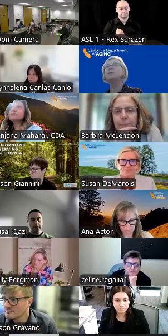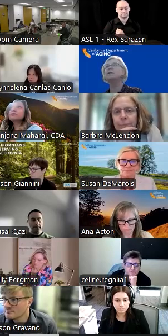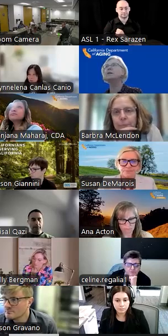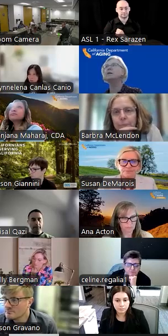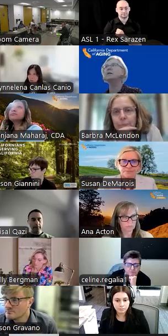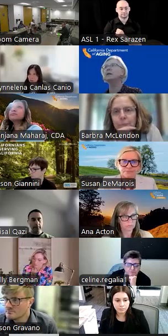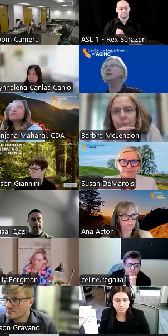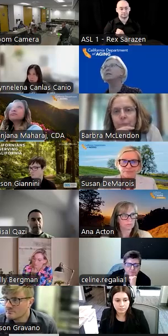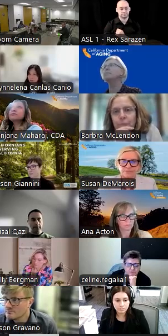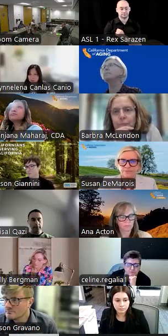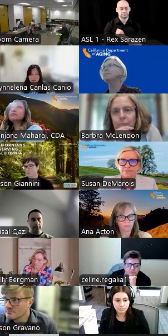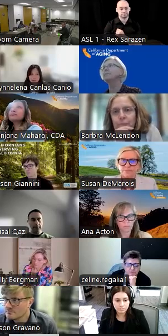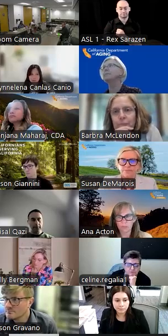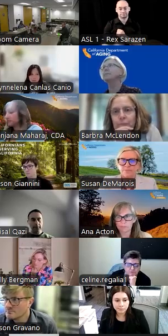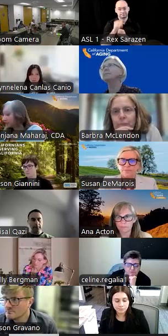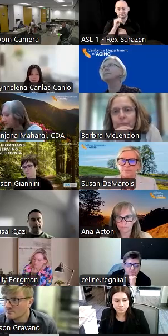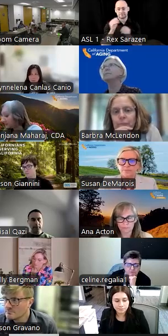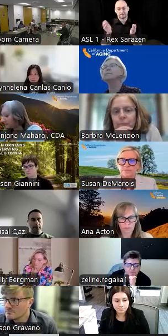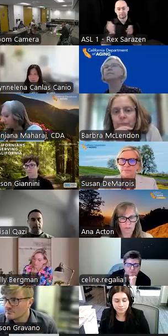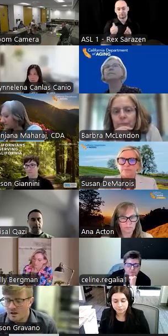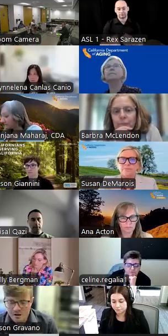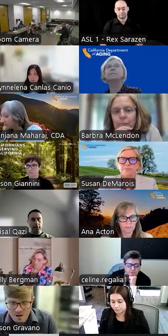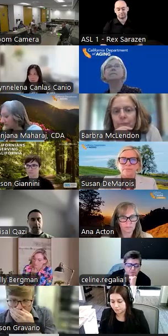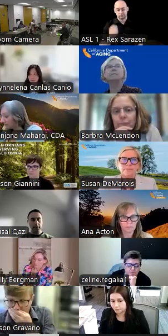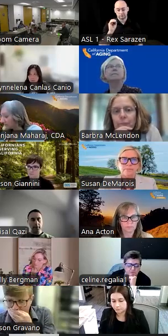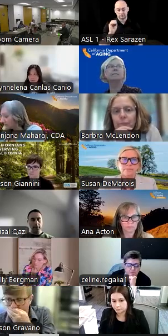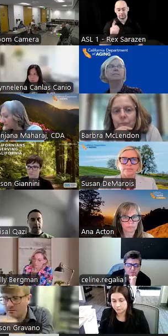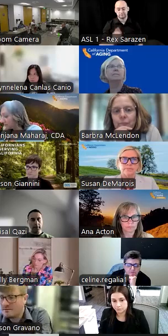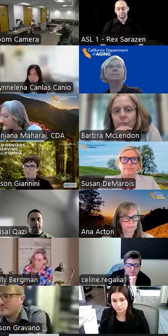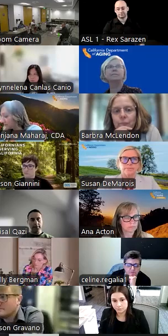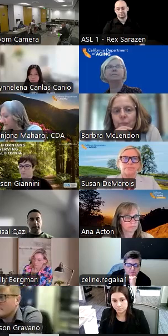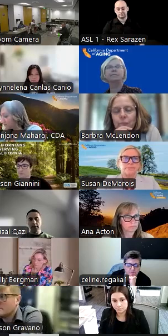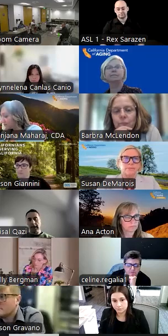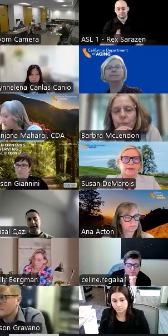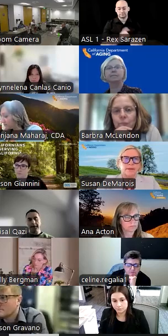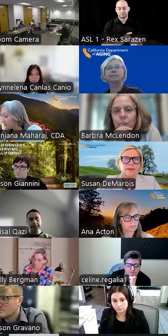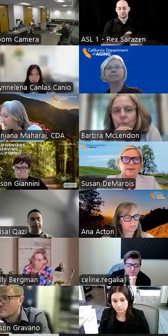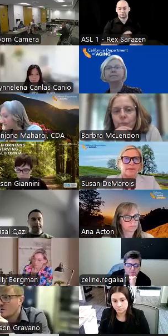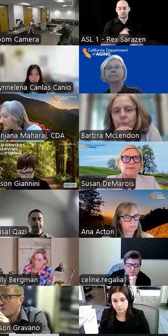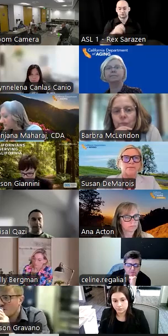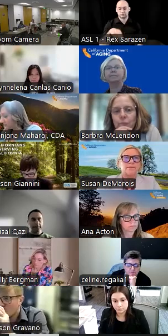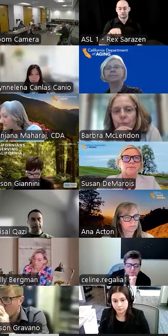Dr. Mobley is not on the line. Okay. Dr. Quasi. Aye.